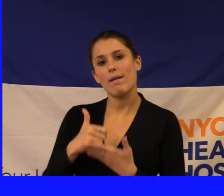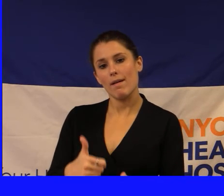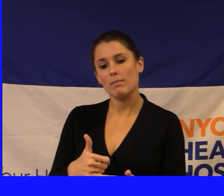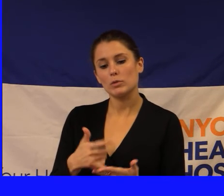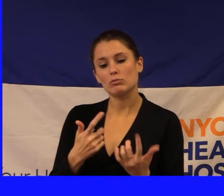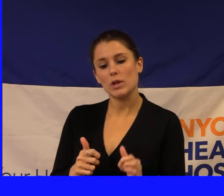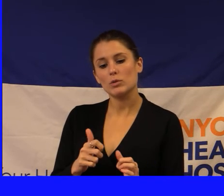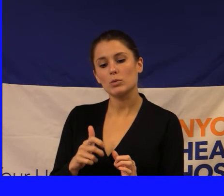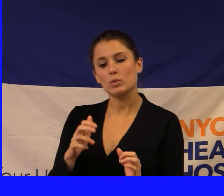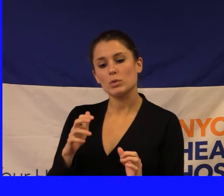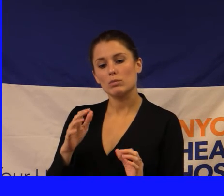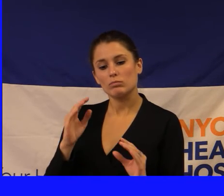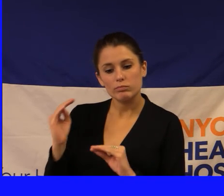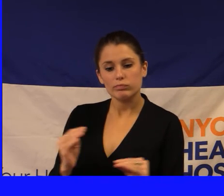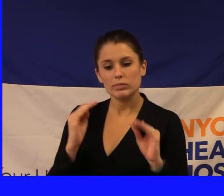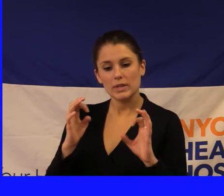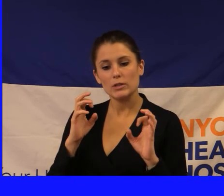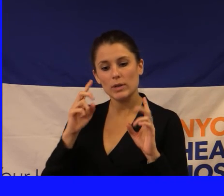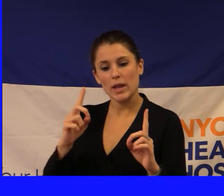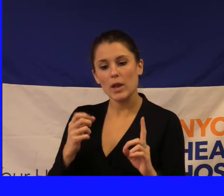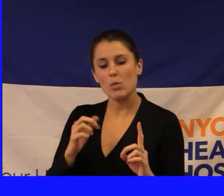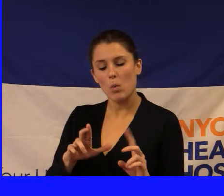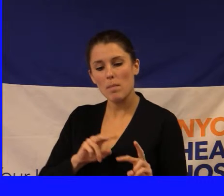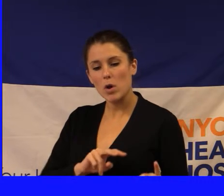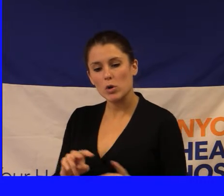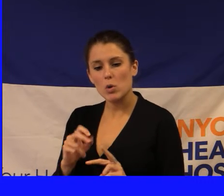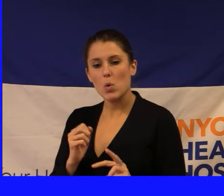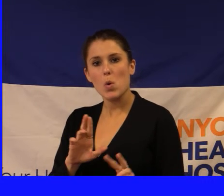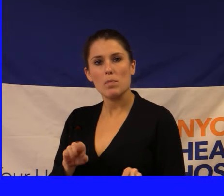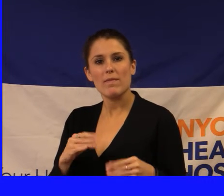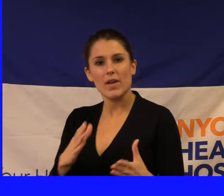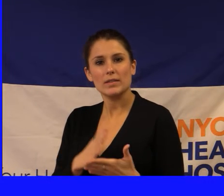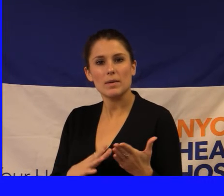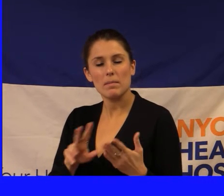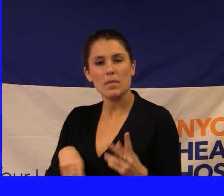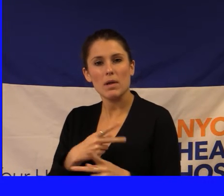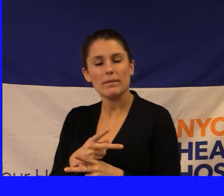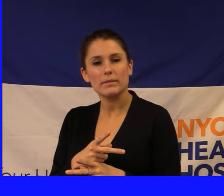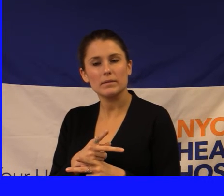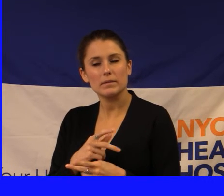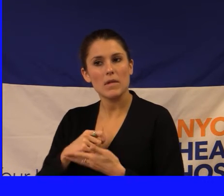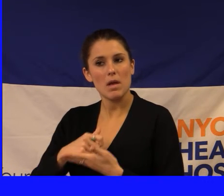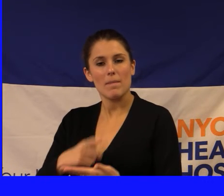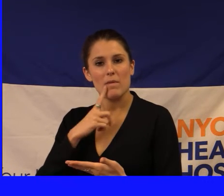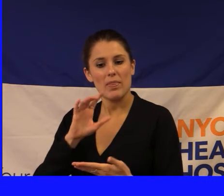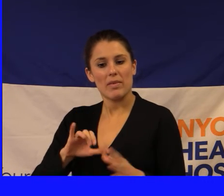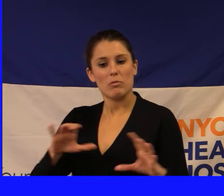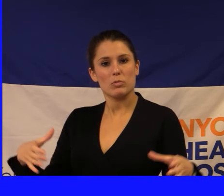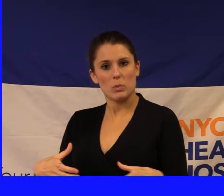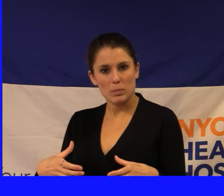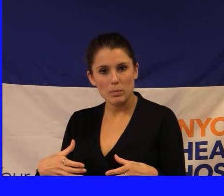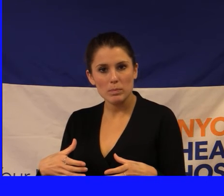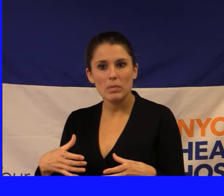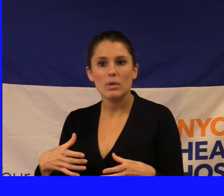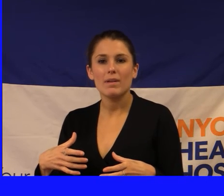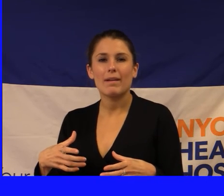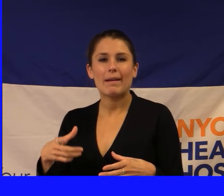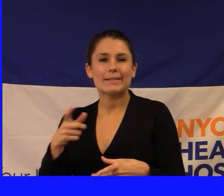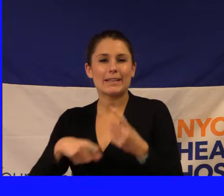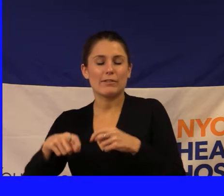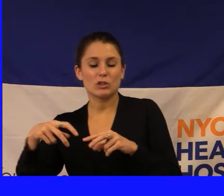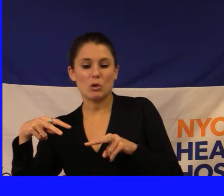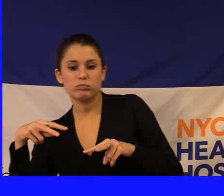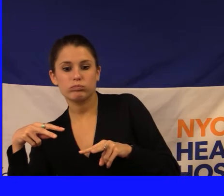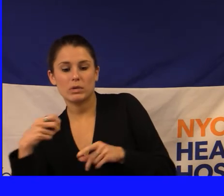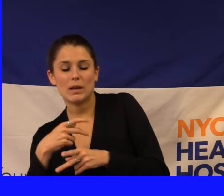educate or monitor or provide, some sort of assistance to that group of physicians? Are you looking at them carefully? And actually, the